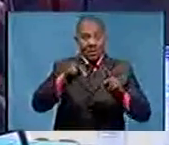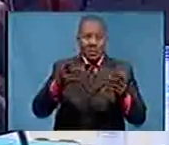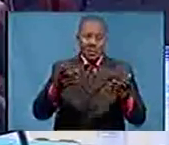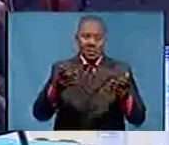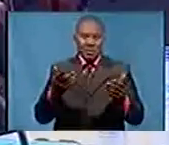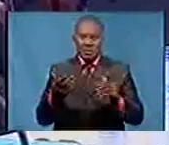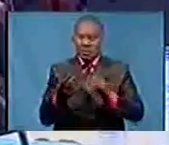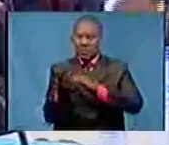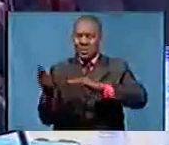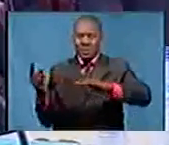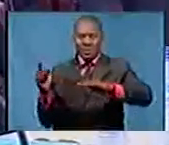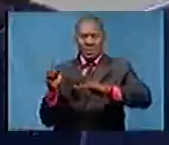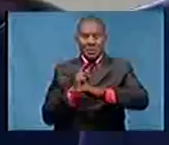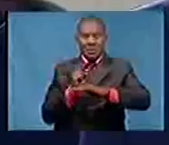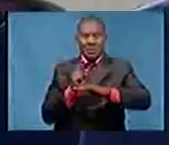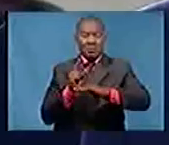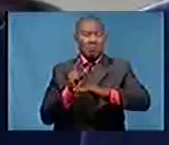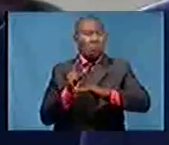the platform mood,